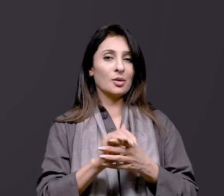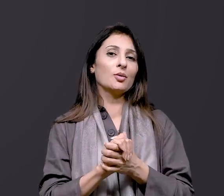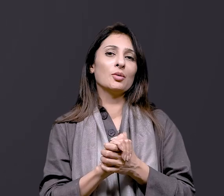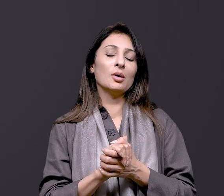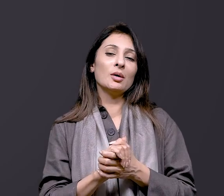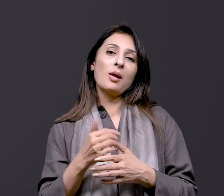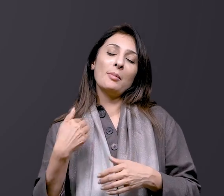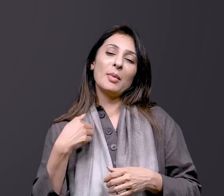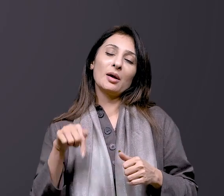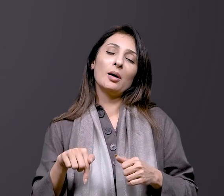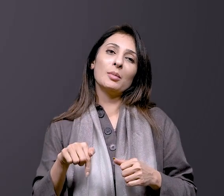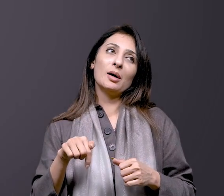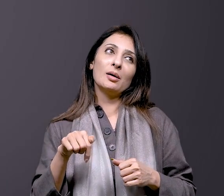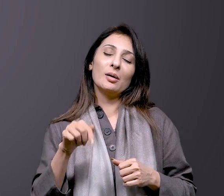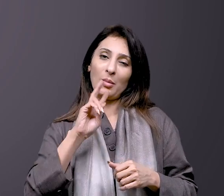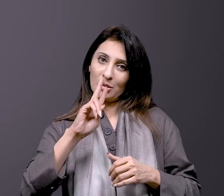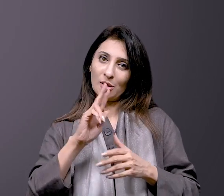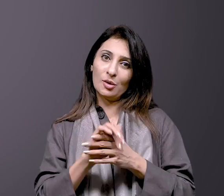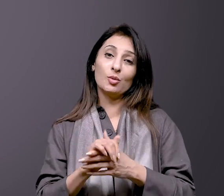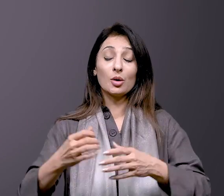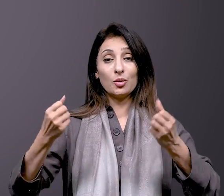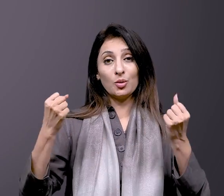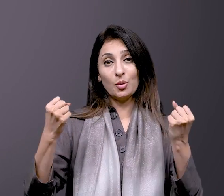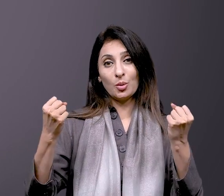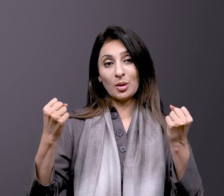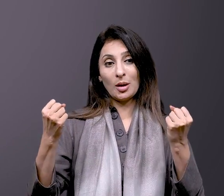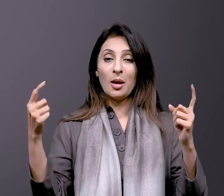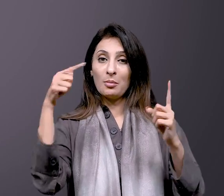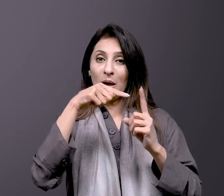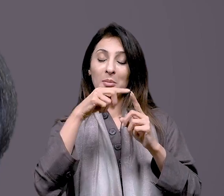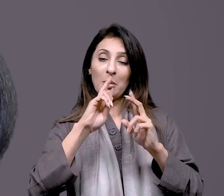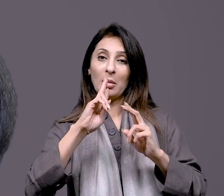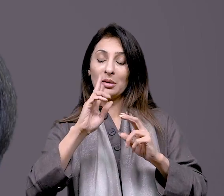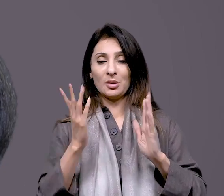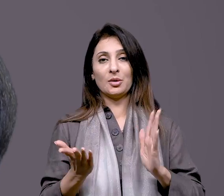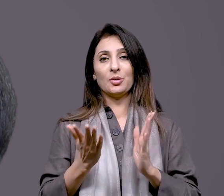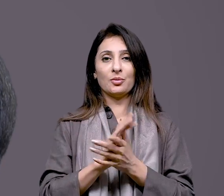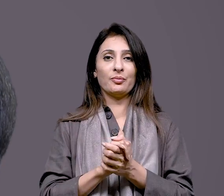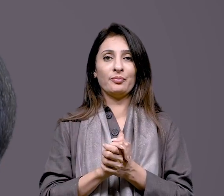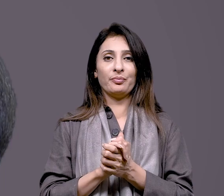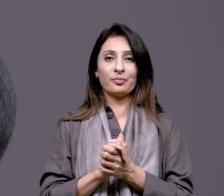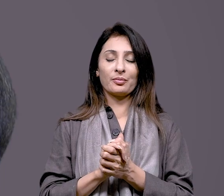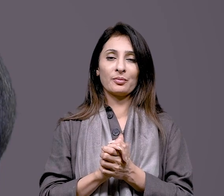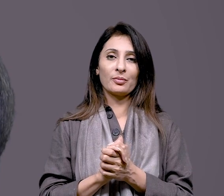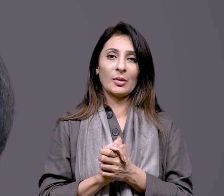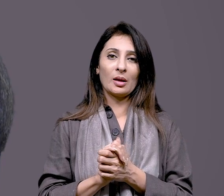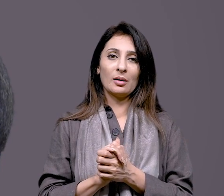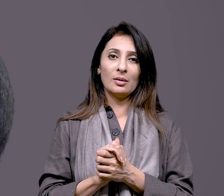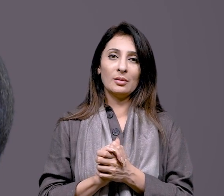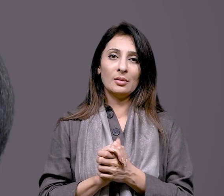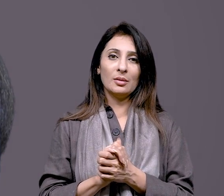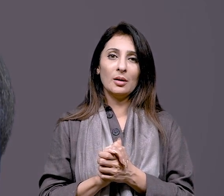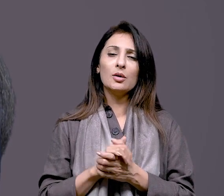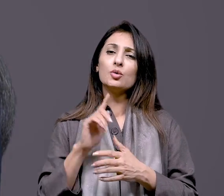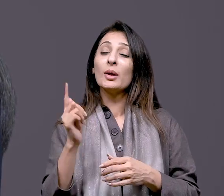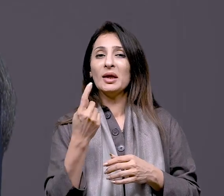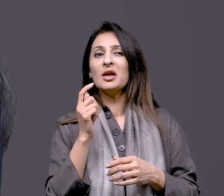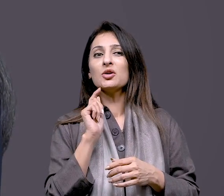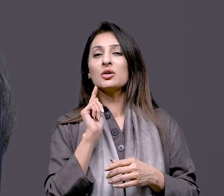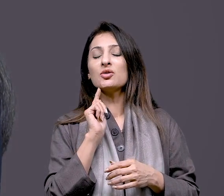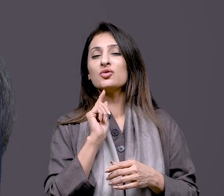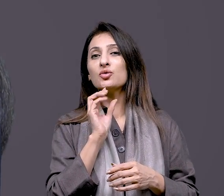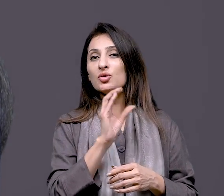groups. I'm here talking about the youth today in specific. The one thing that I keep encountering in